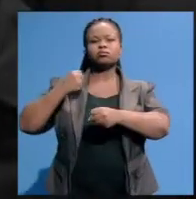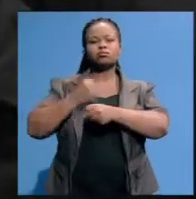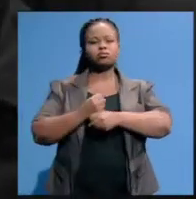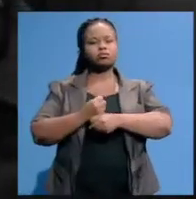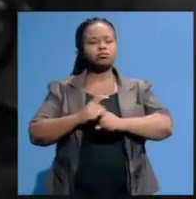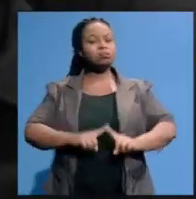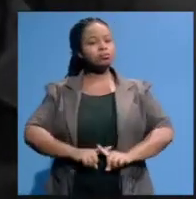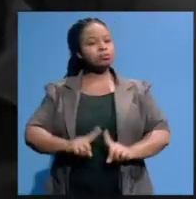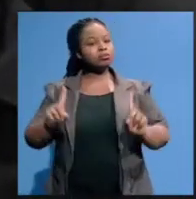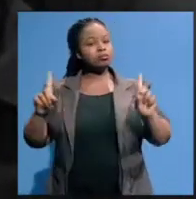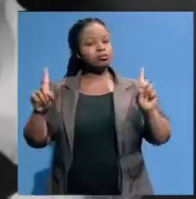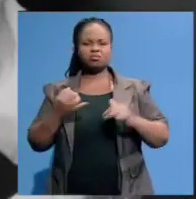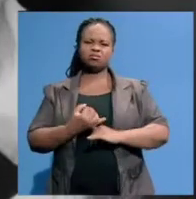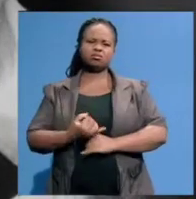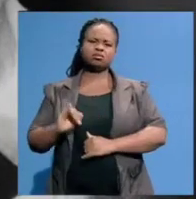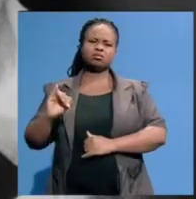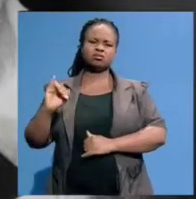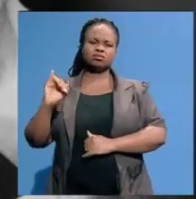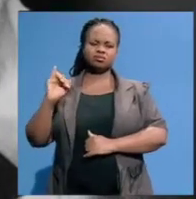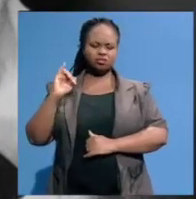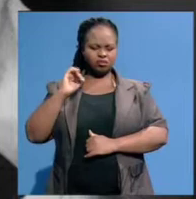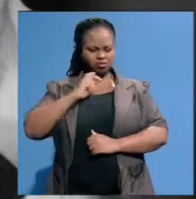kodwa nango esebusa